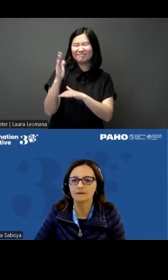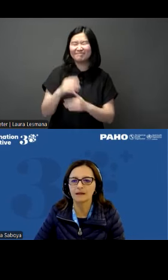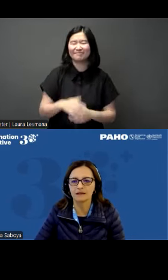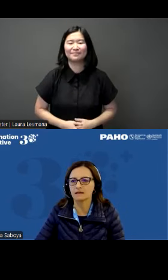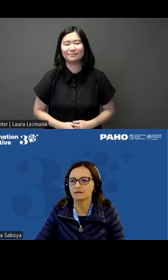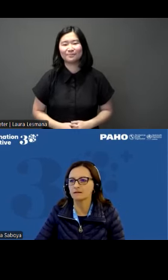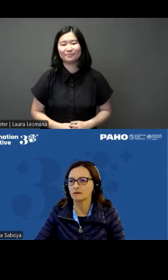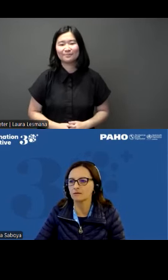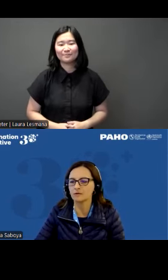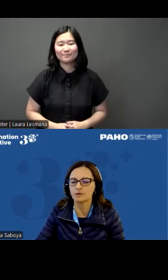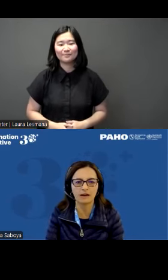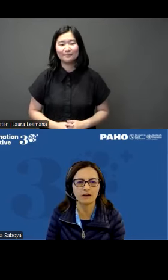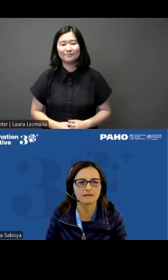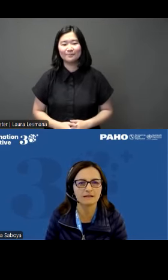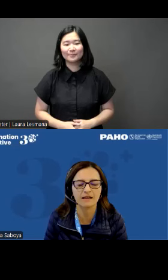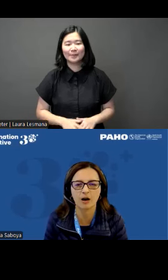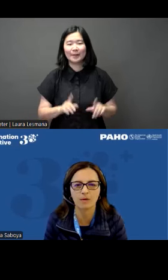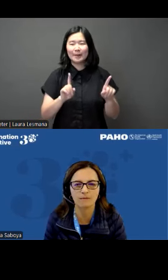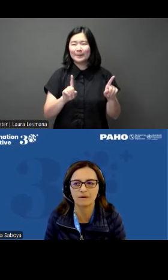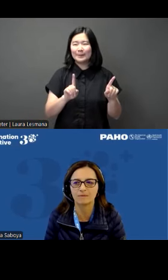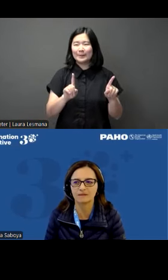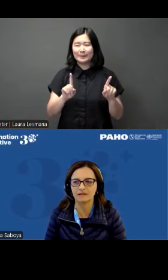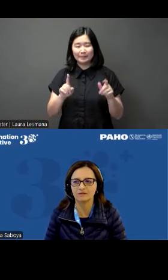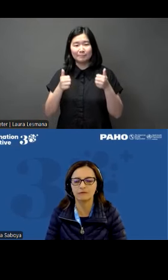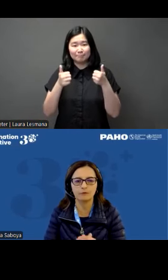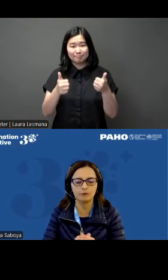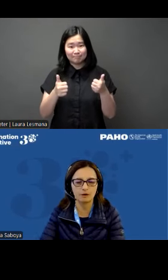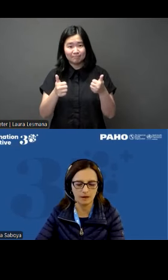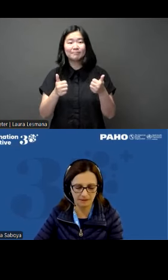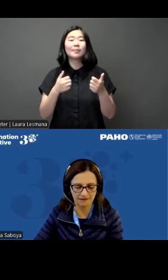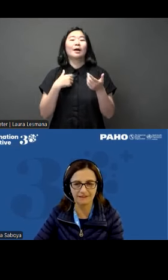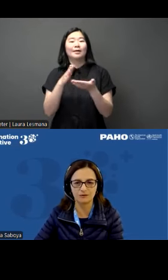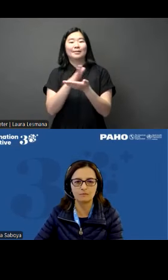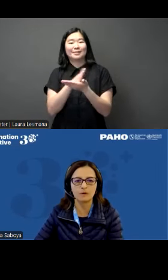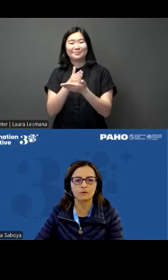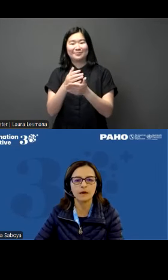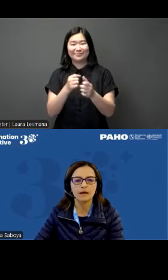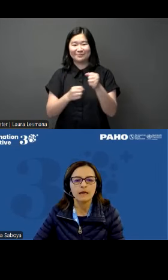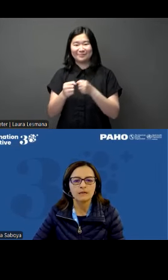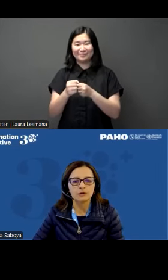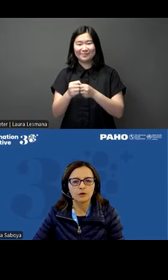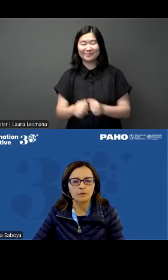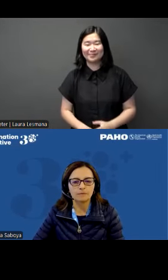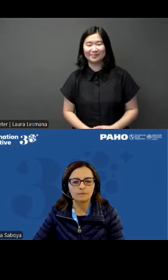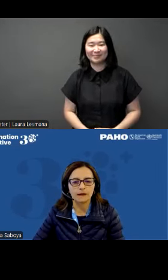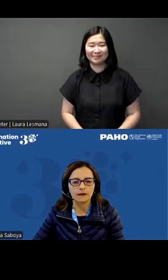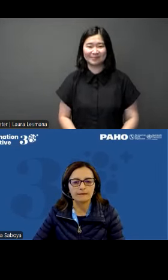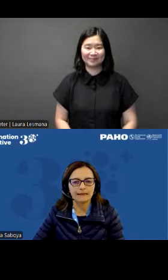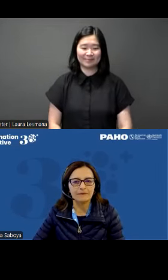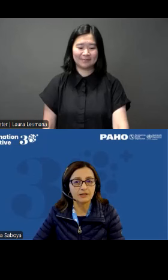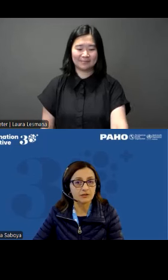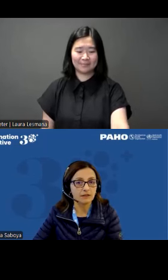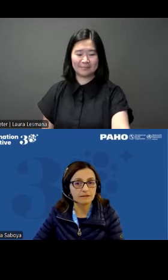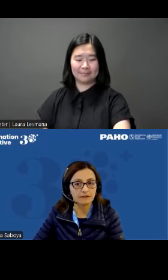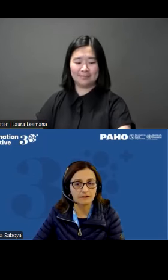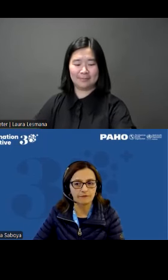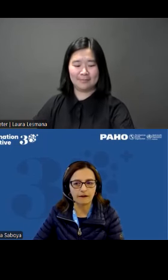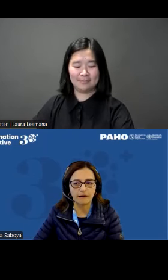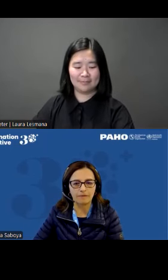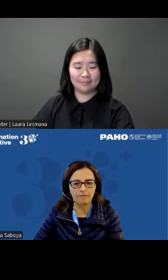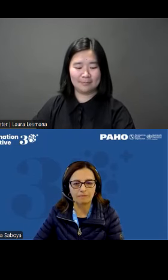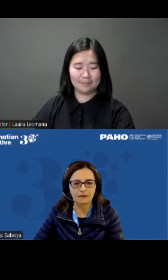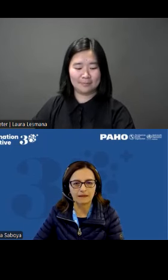Okay, I guess that all of you are seeing now my presentation in full presentation mode. So the Elimination